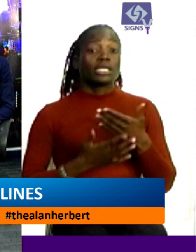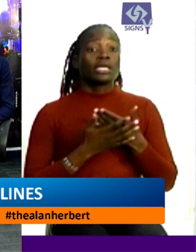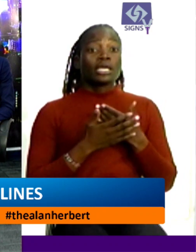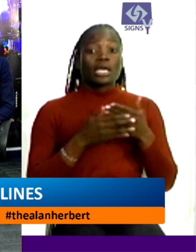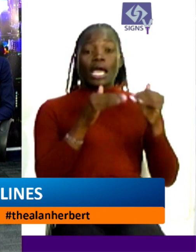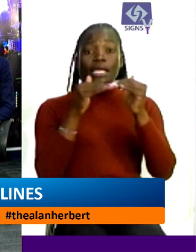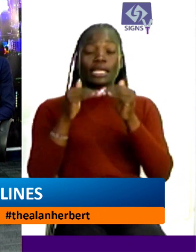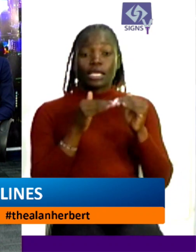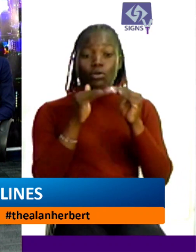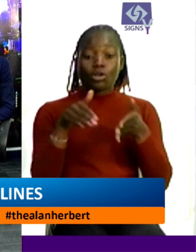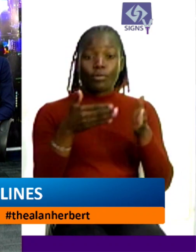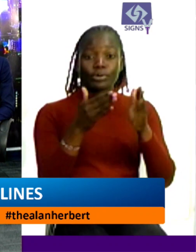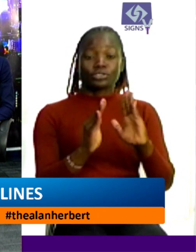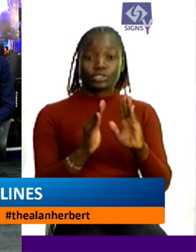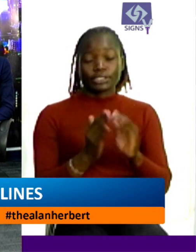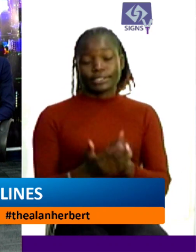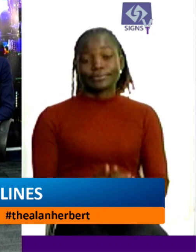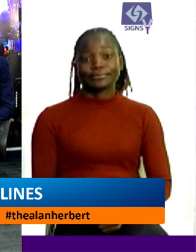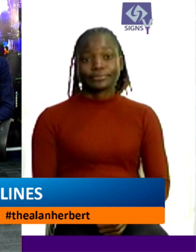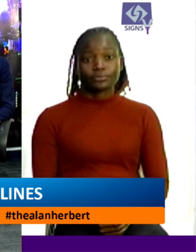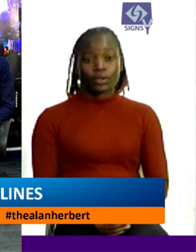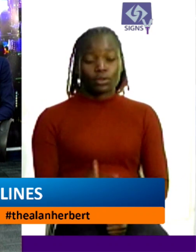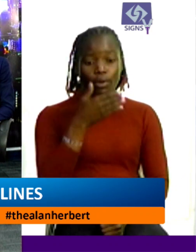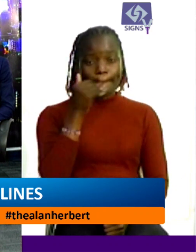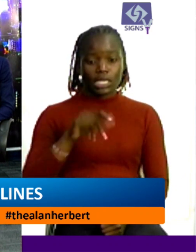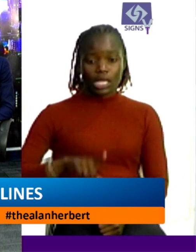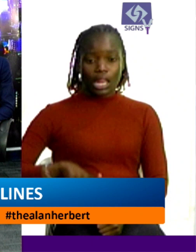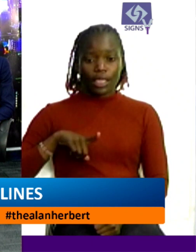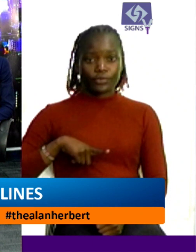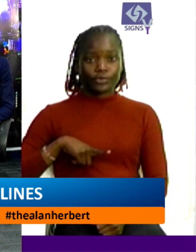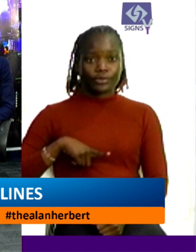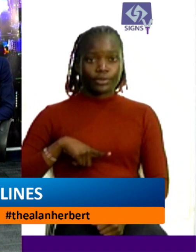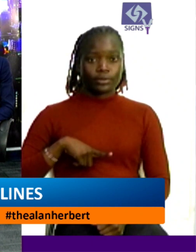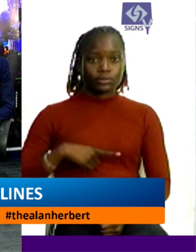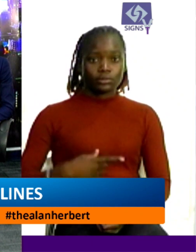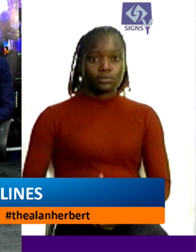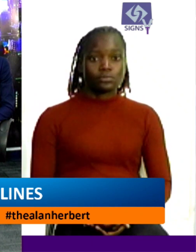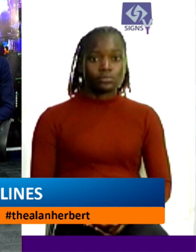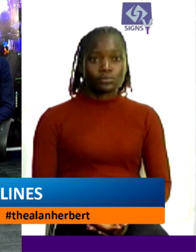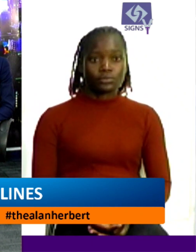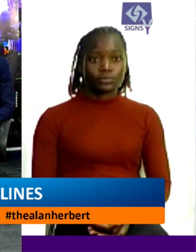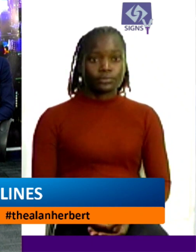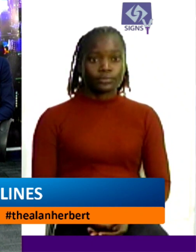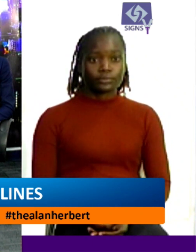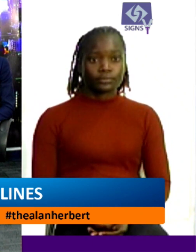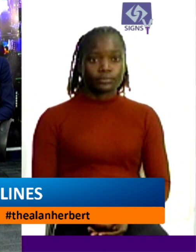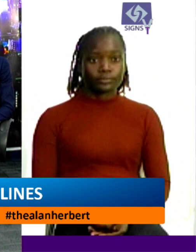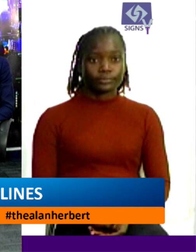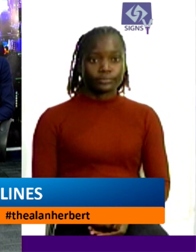to a better livelihood. So from from where I sit,